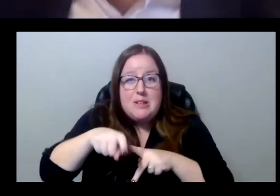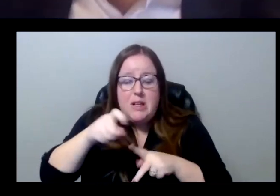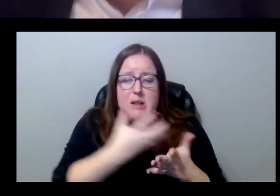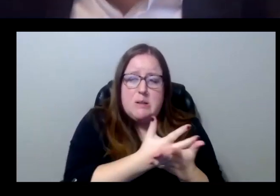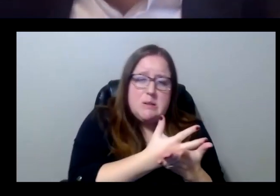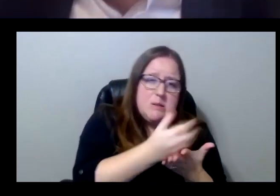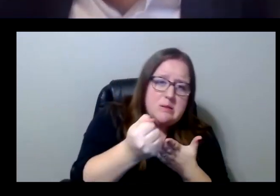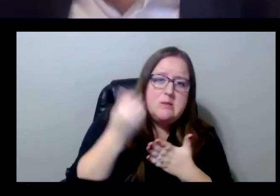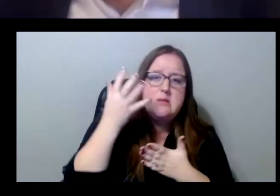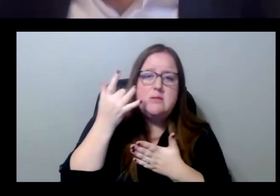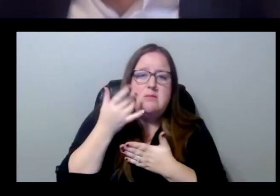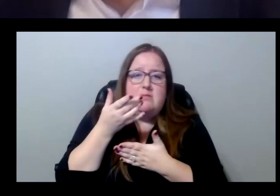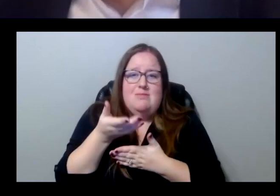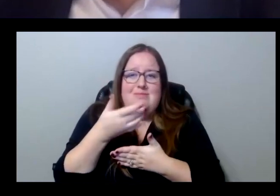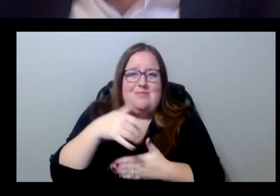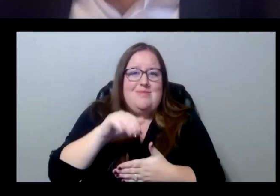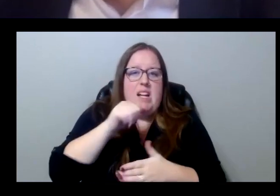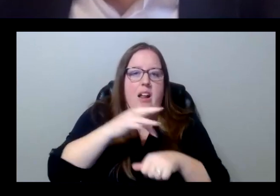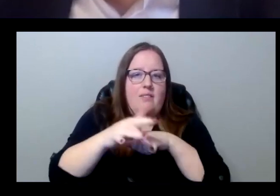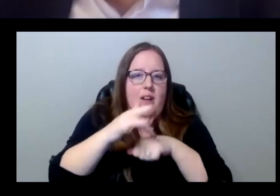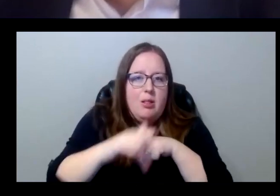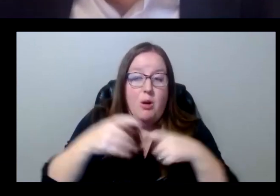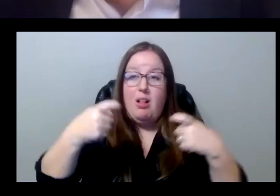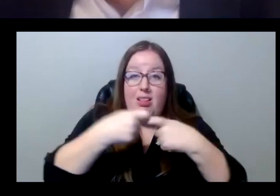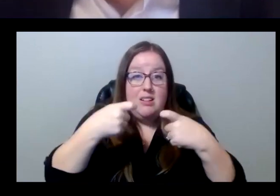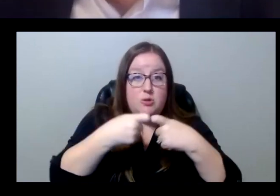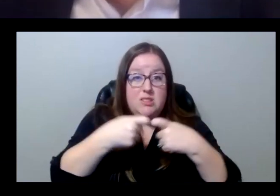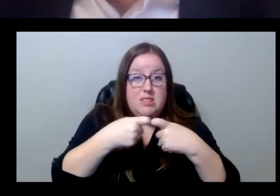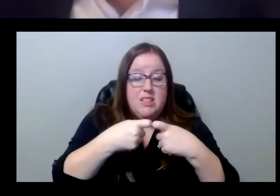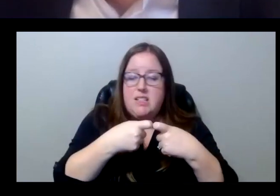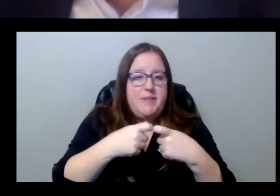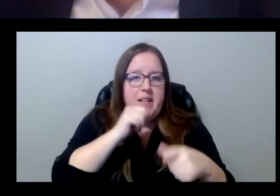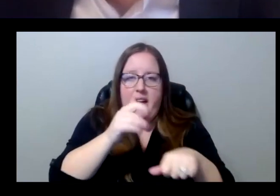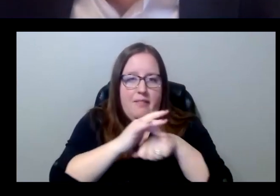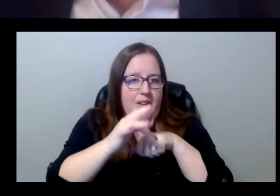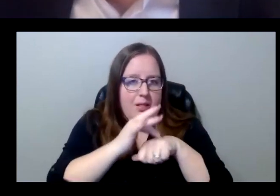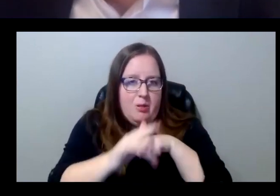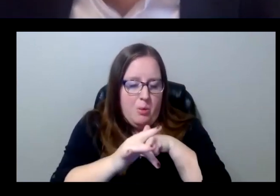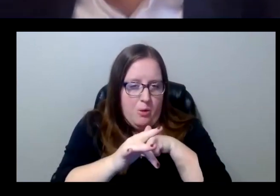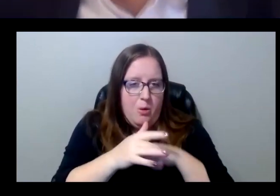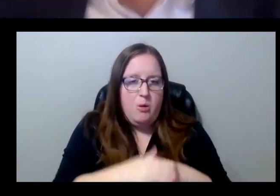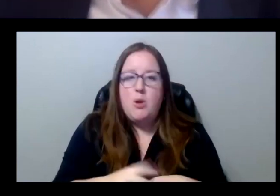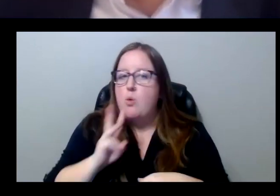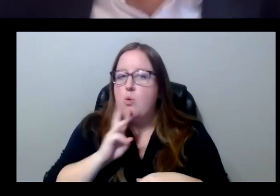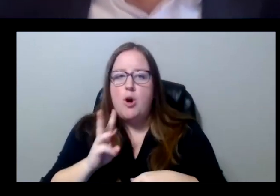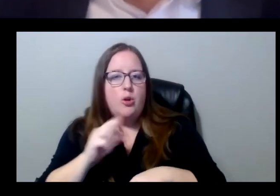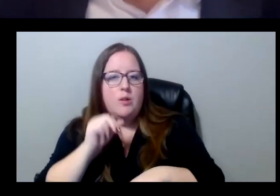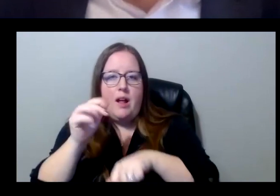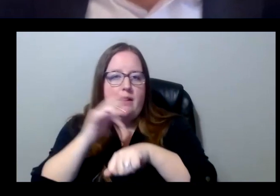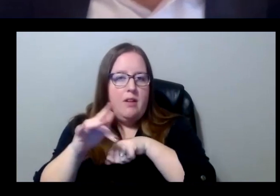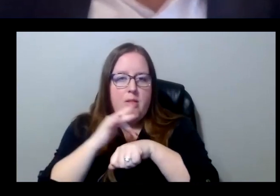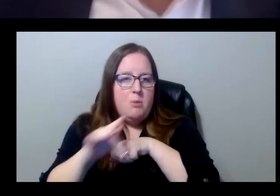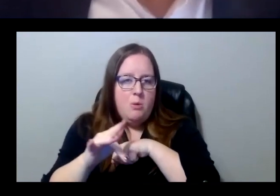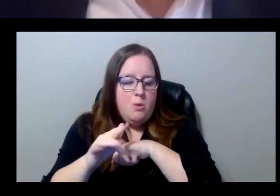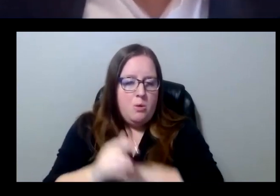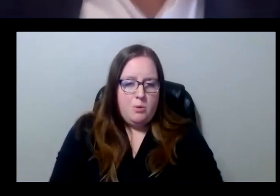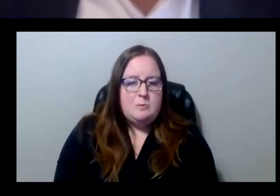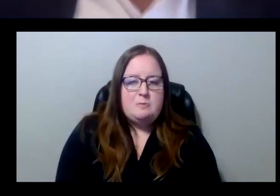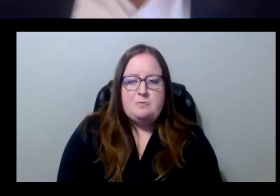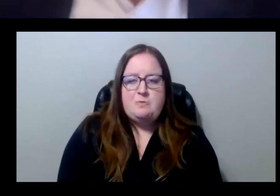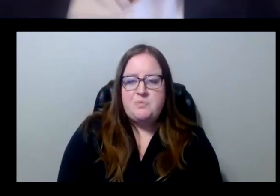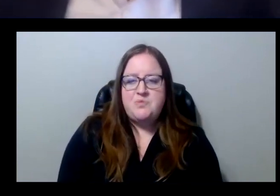those are just the ones that were identified. There were others, and I interviewed a man once who was a